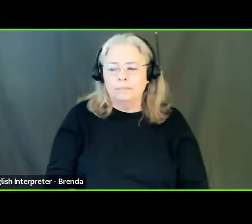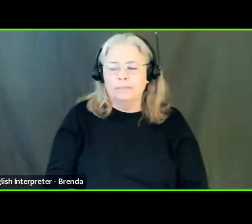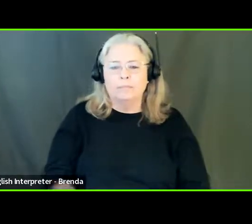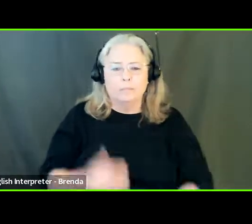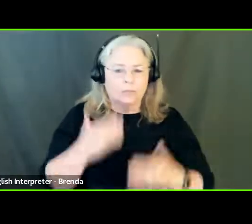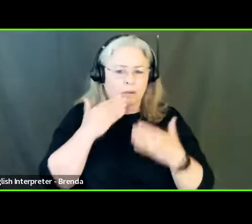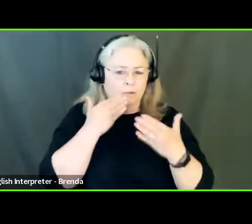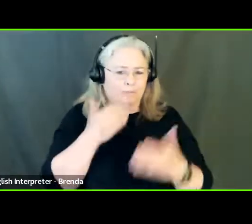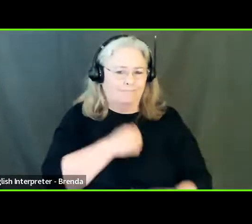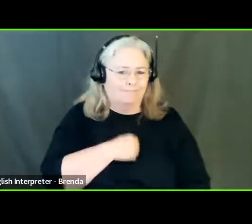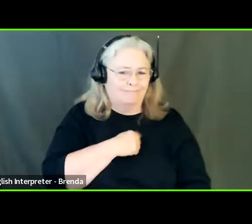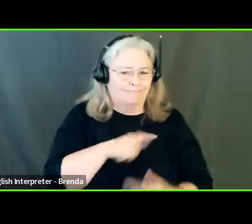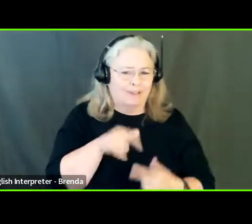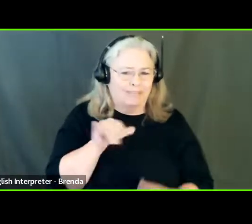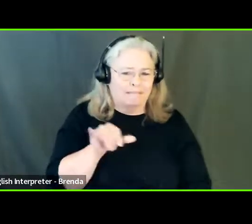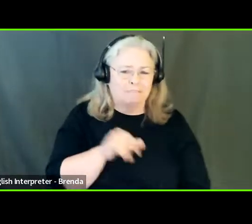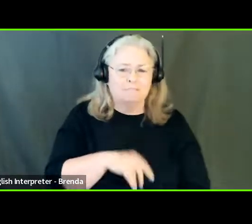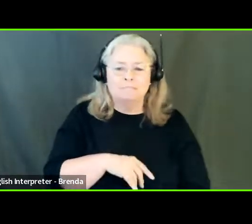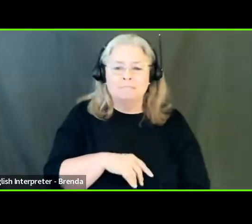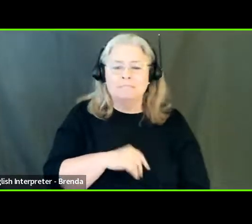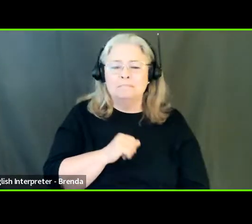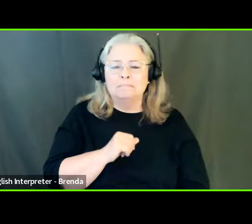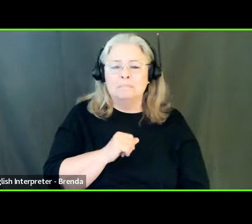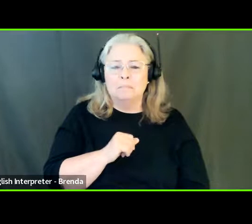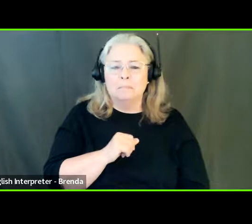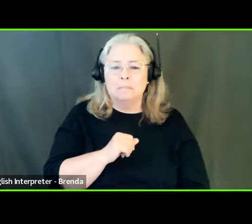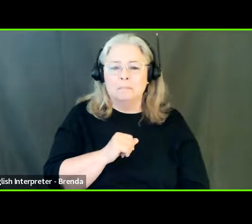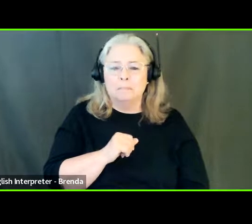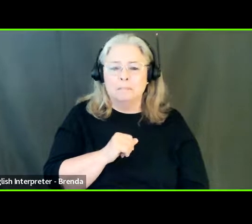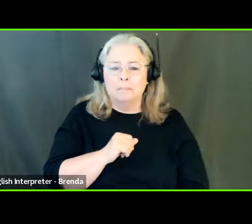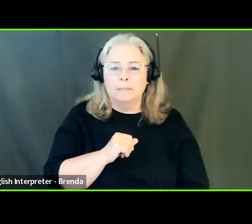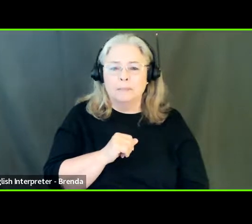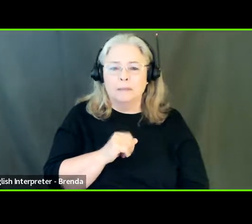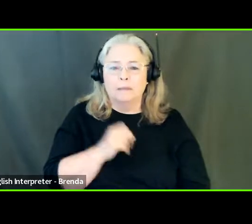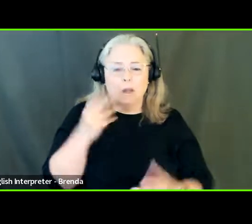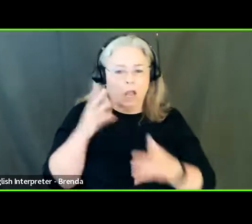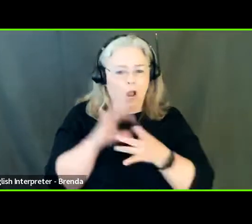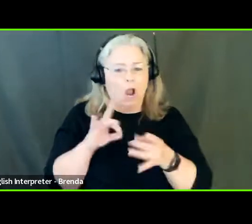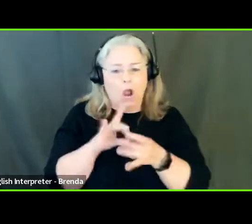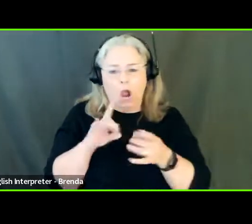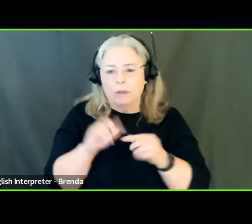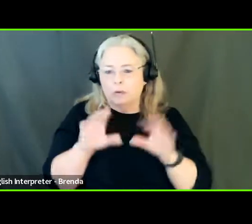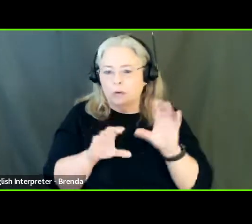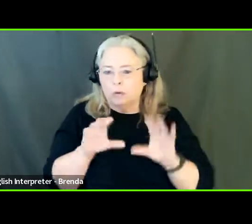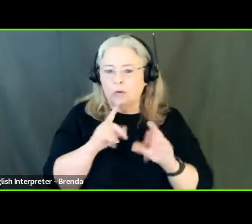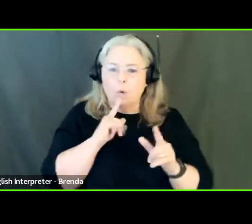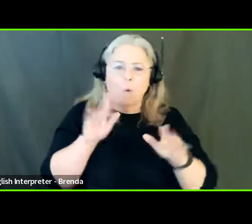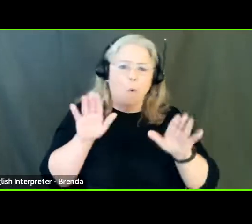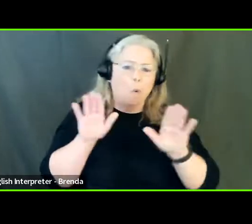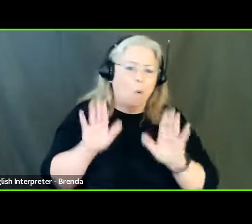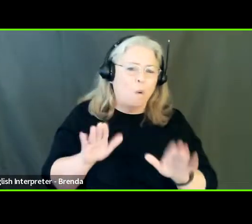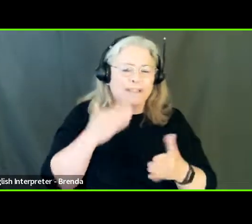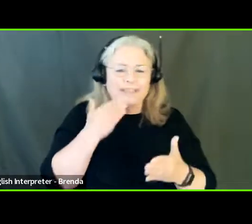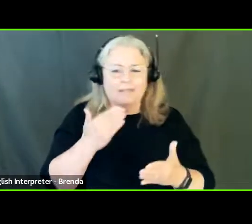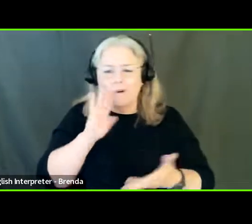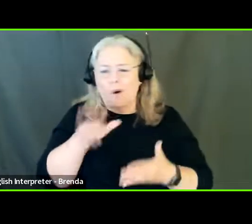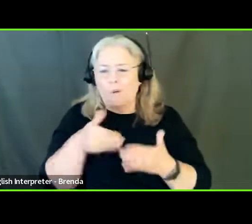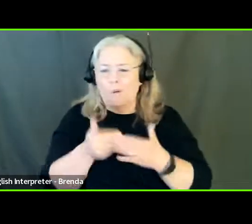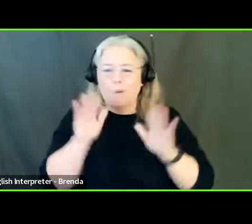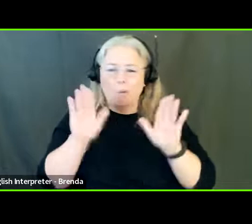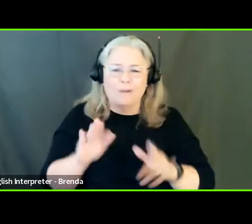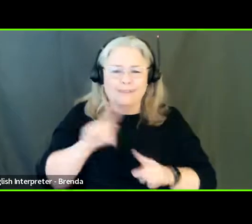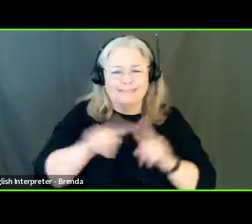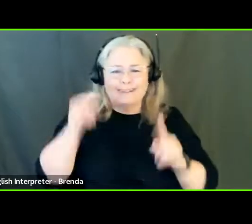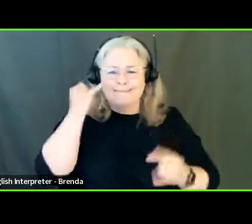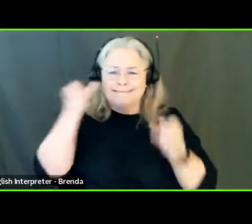Thank you. We're sorry about that. And we have lots of comments in the chat saying that this was wonderful. Thank you for all the wonderful ideas.